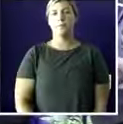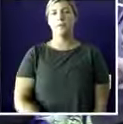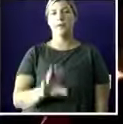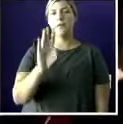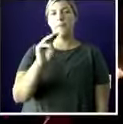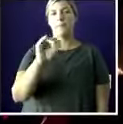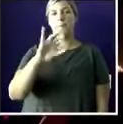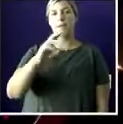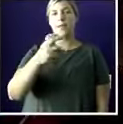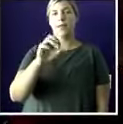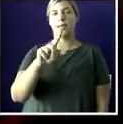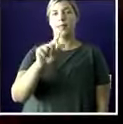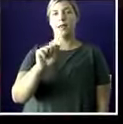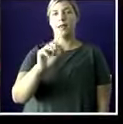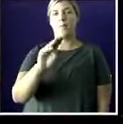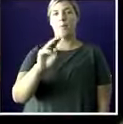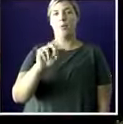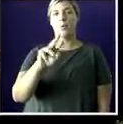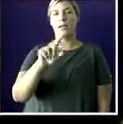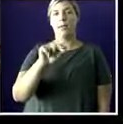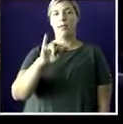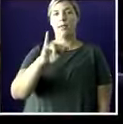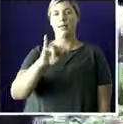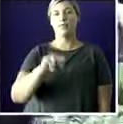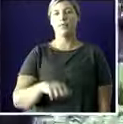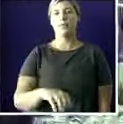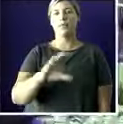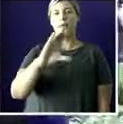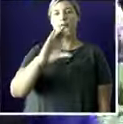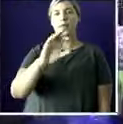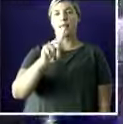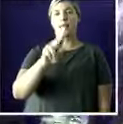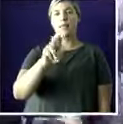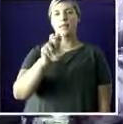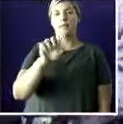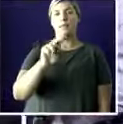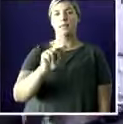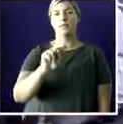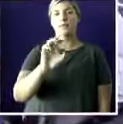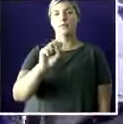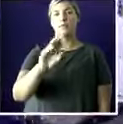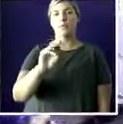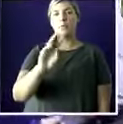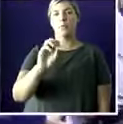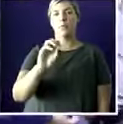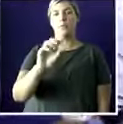Michaela Ann Morelli. Clayton David Smoot.